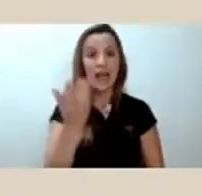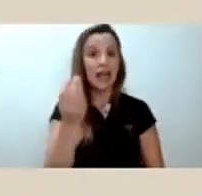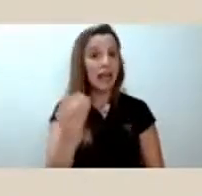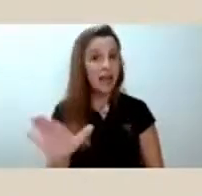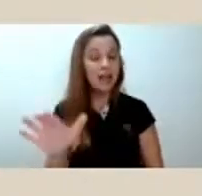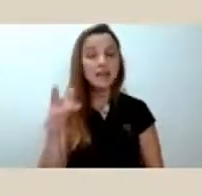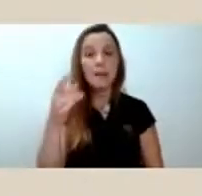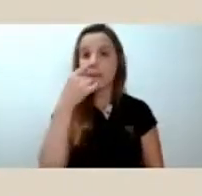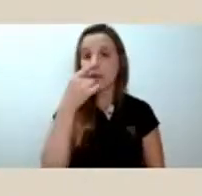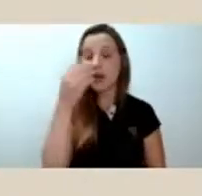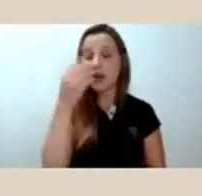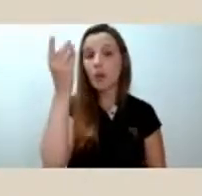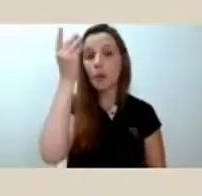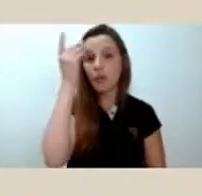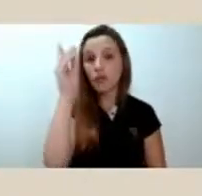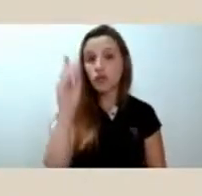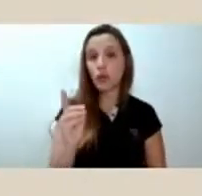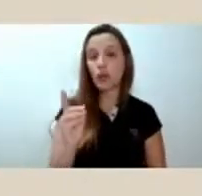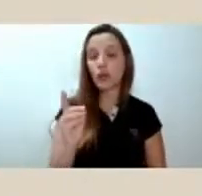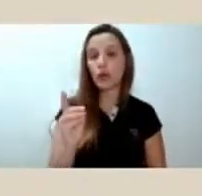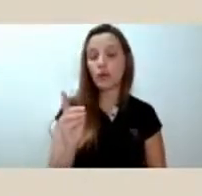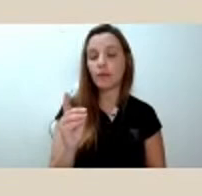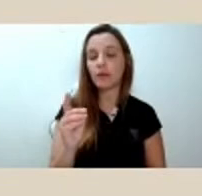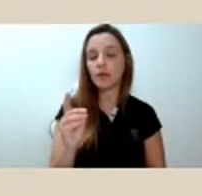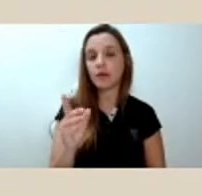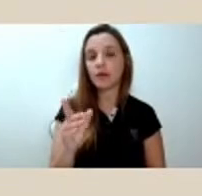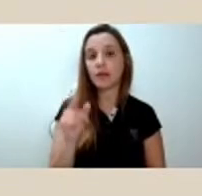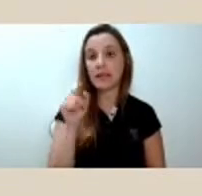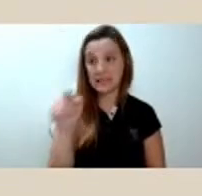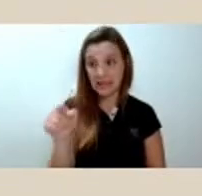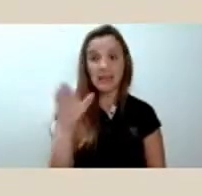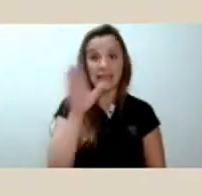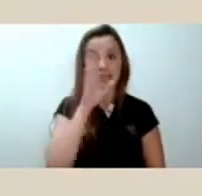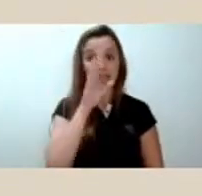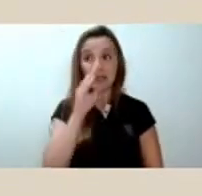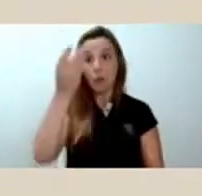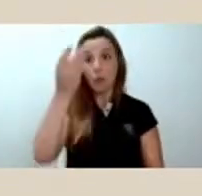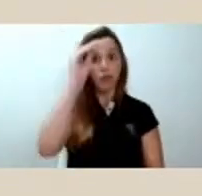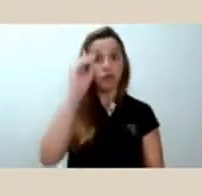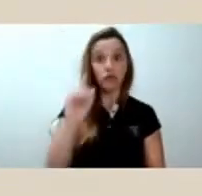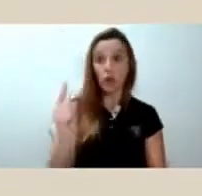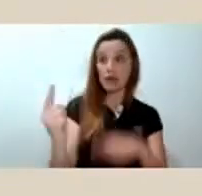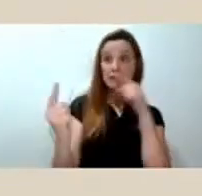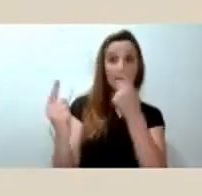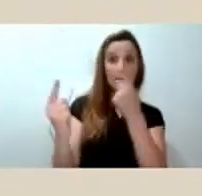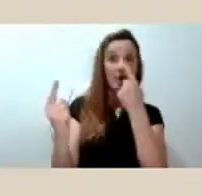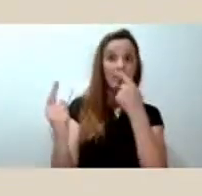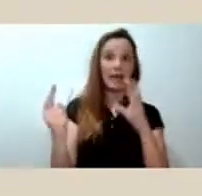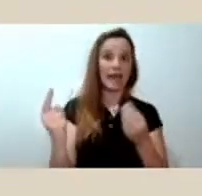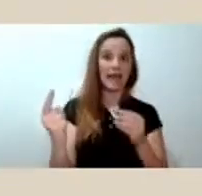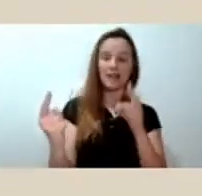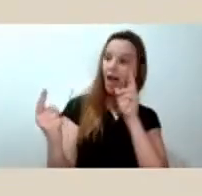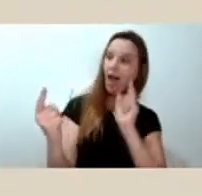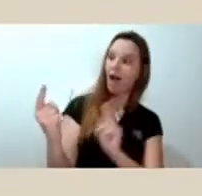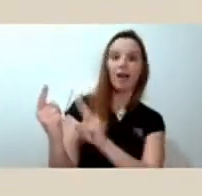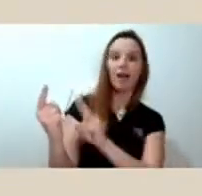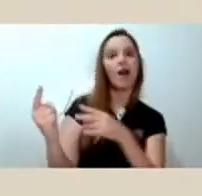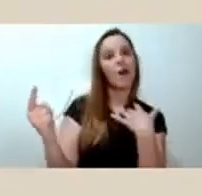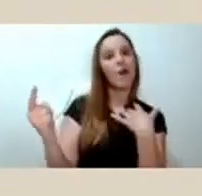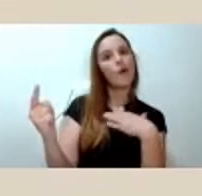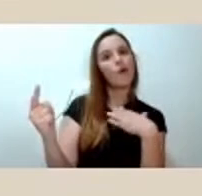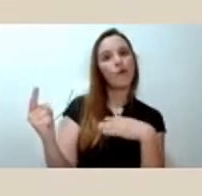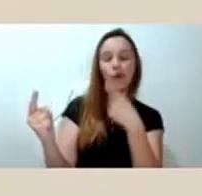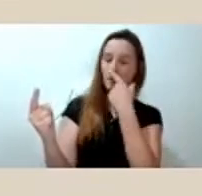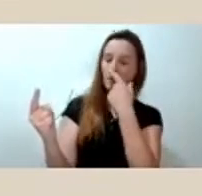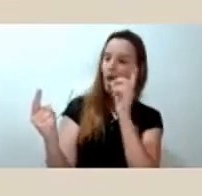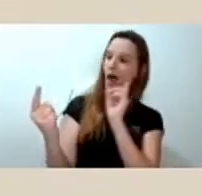teacher is implicitly biased, the kid will pick up on that. So the teachers,